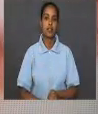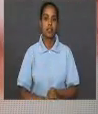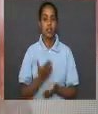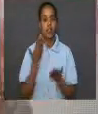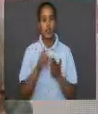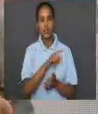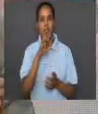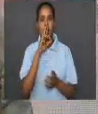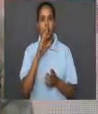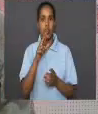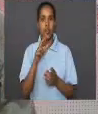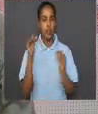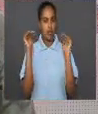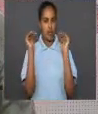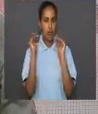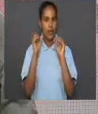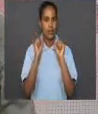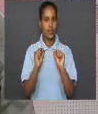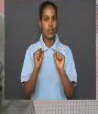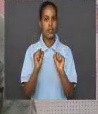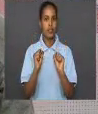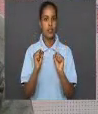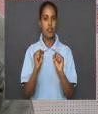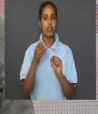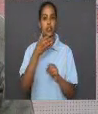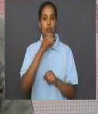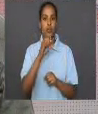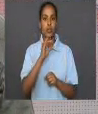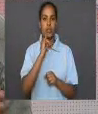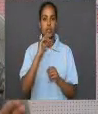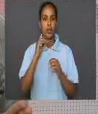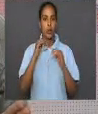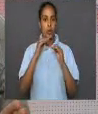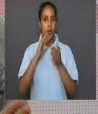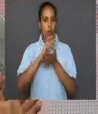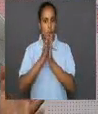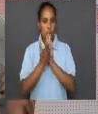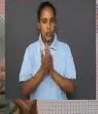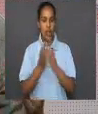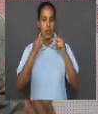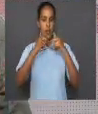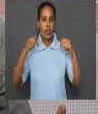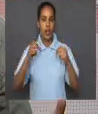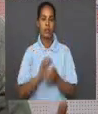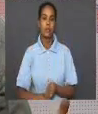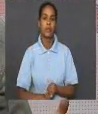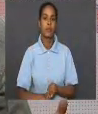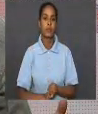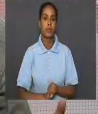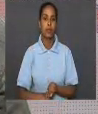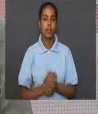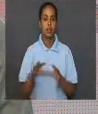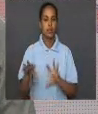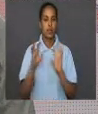basic. If they are of equal strength, the solution will be neutral.